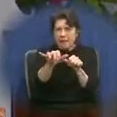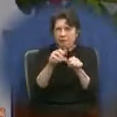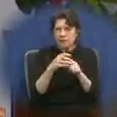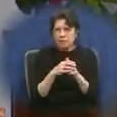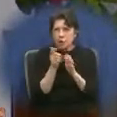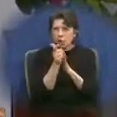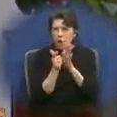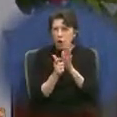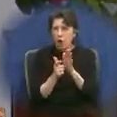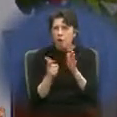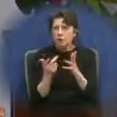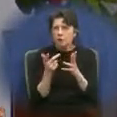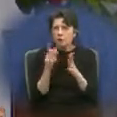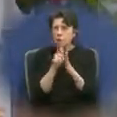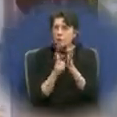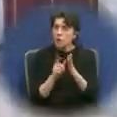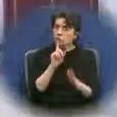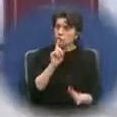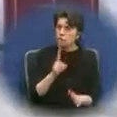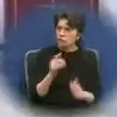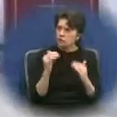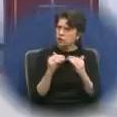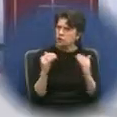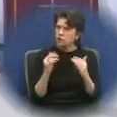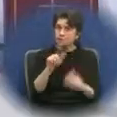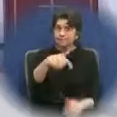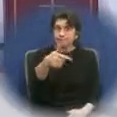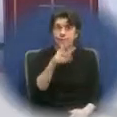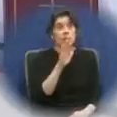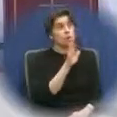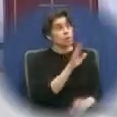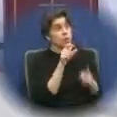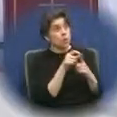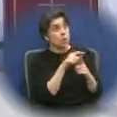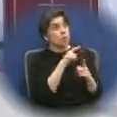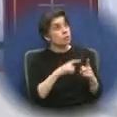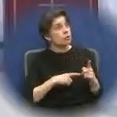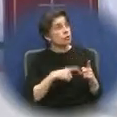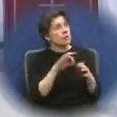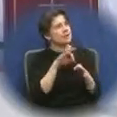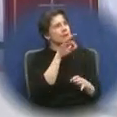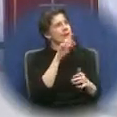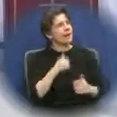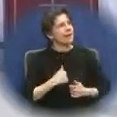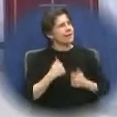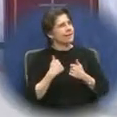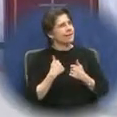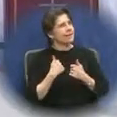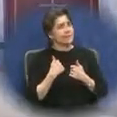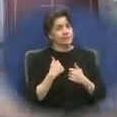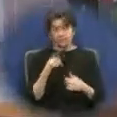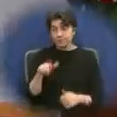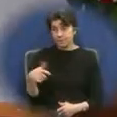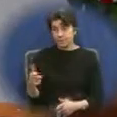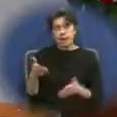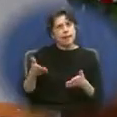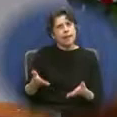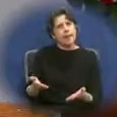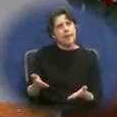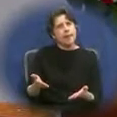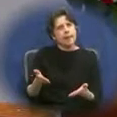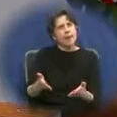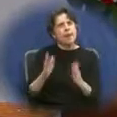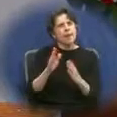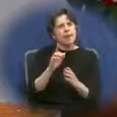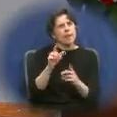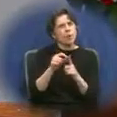are true, all of them just. Your words, Lord, are spirit and life. Let the words of my mouth